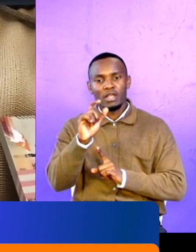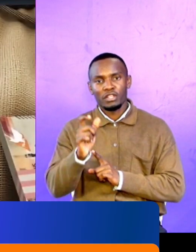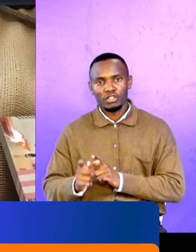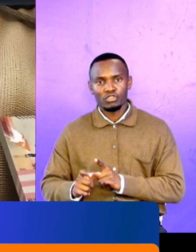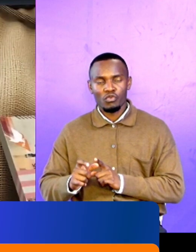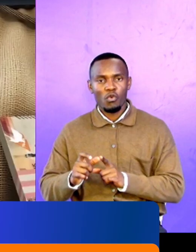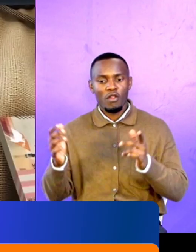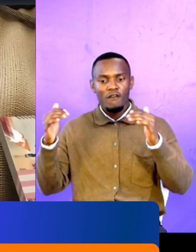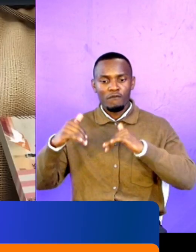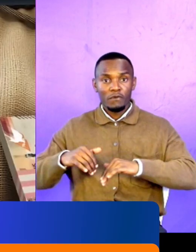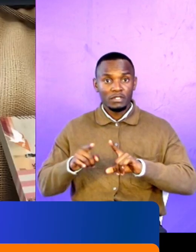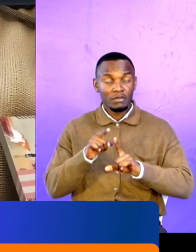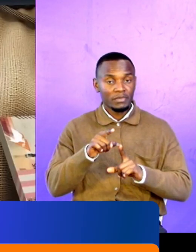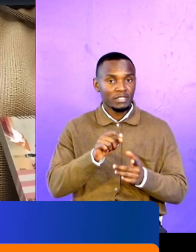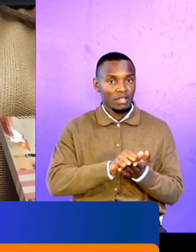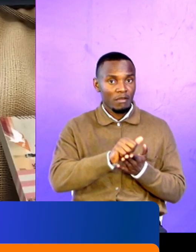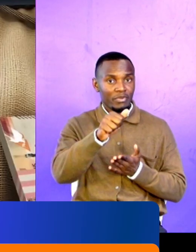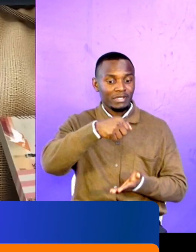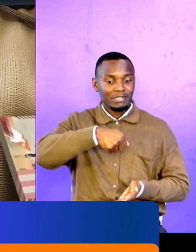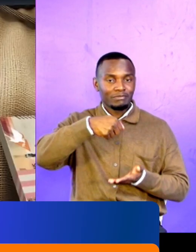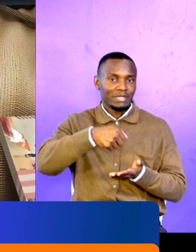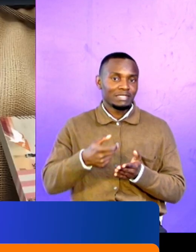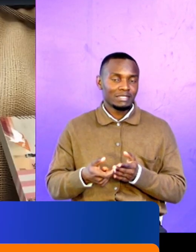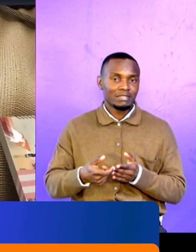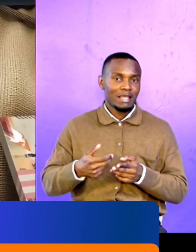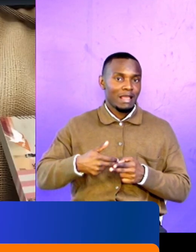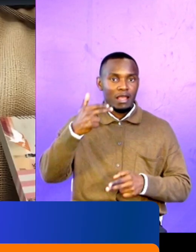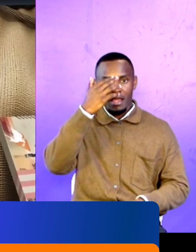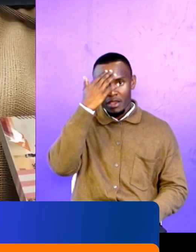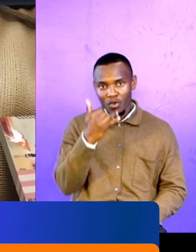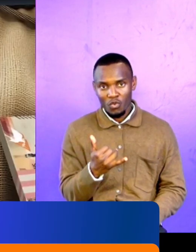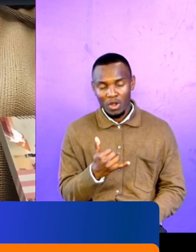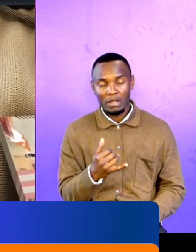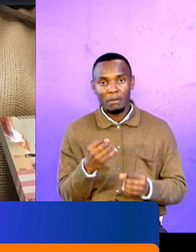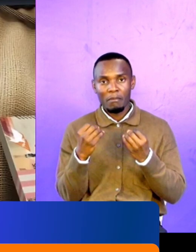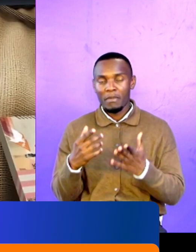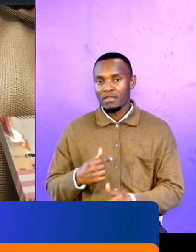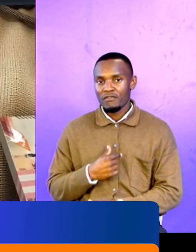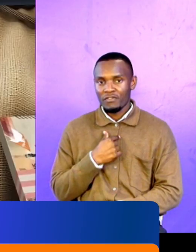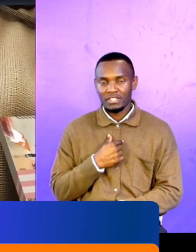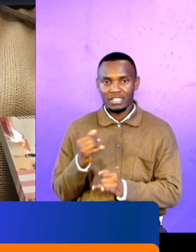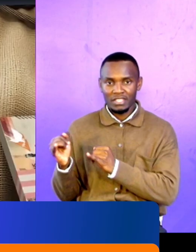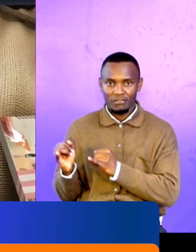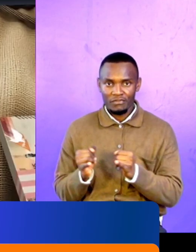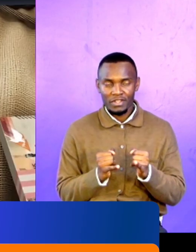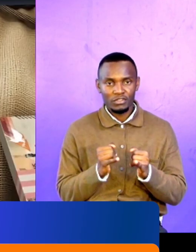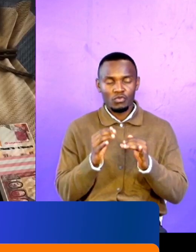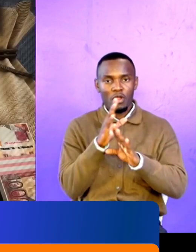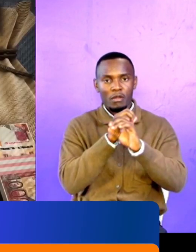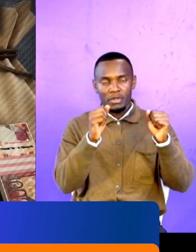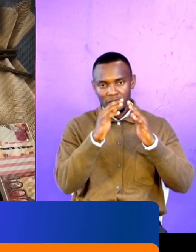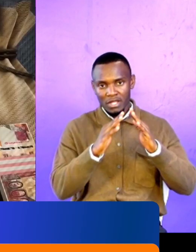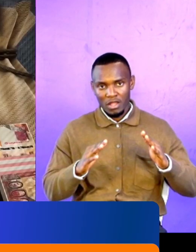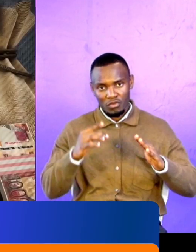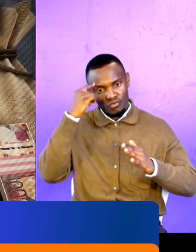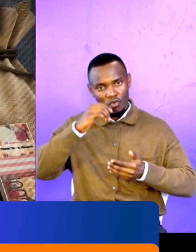Now, the printing budget is also said to have gone higher due to the huge number of guests invited to State House for engagements with the president,